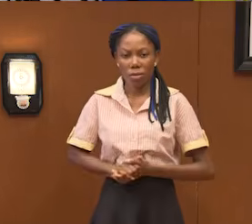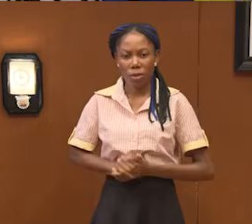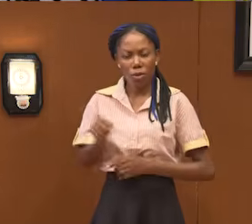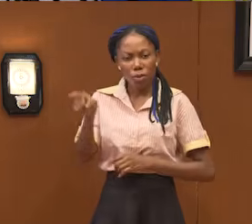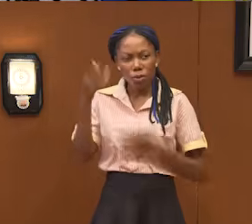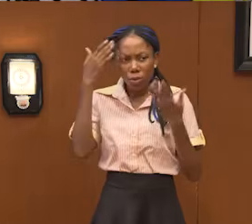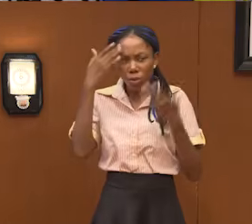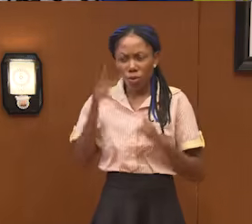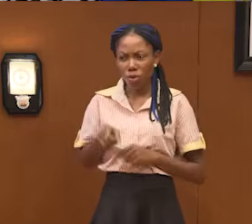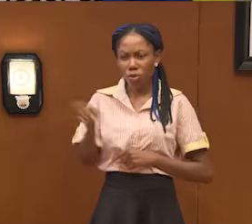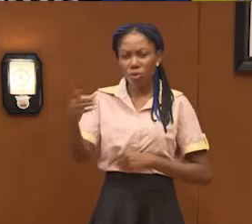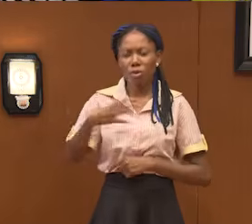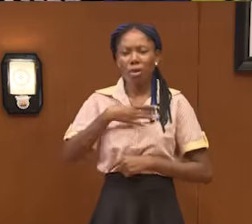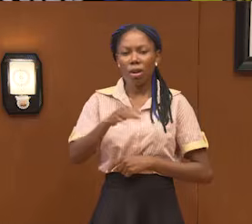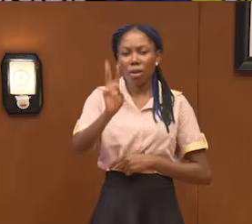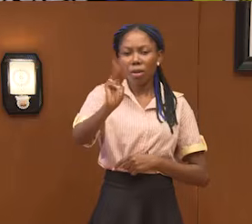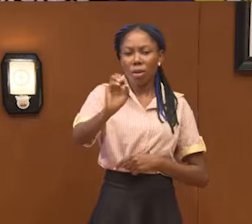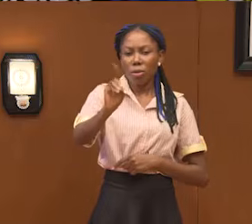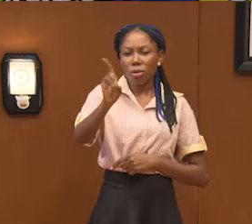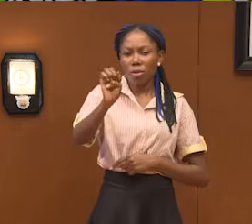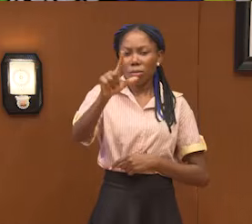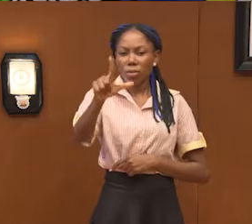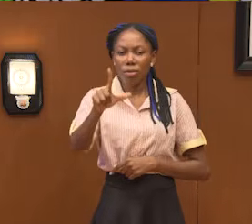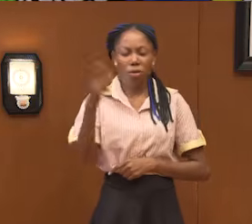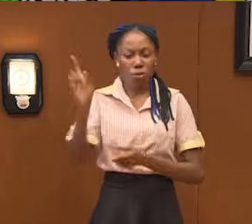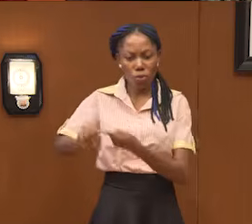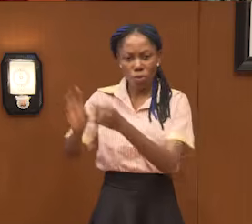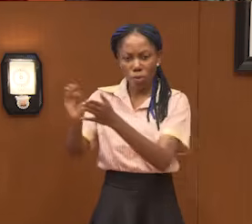that you are role models to your children.